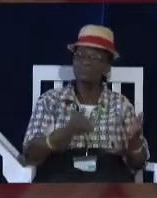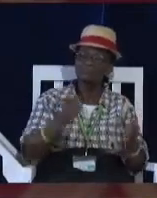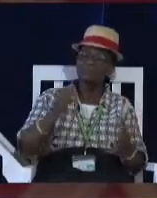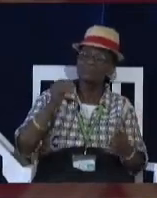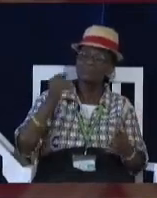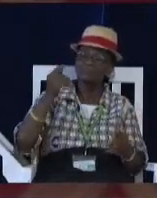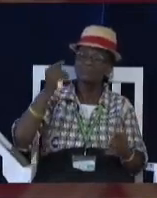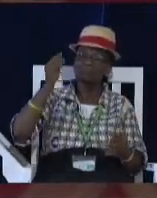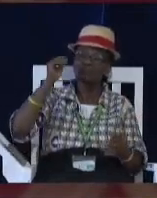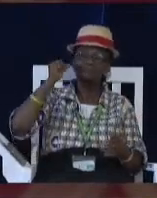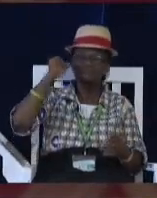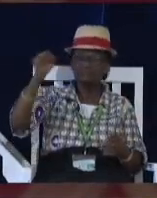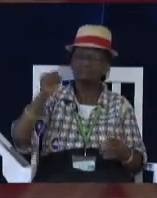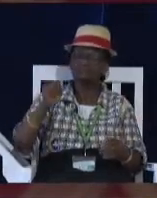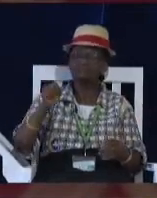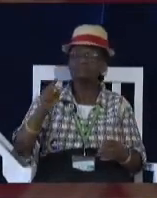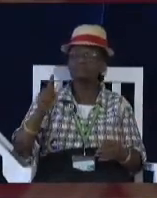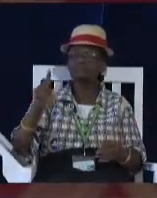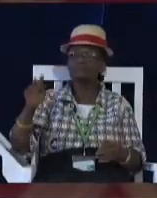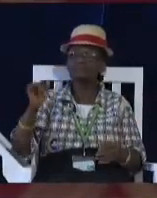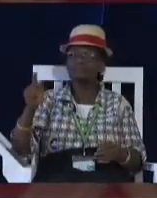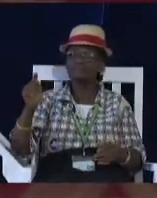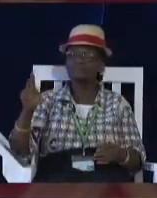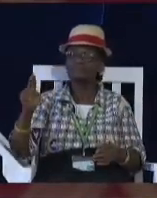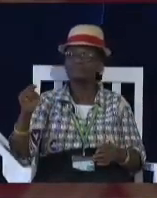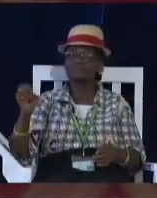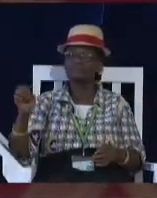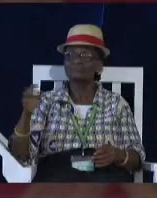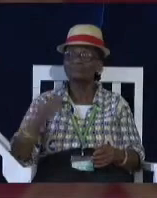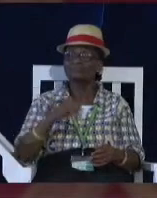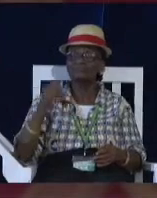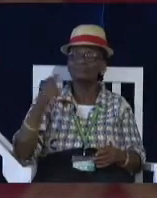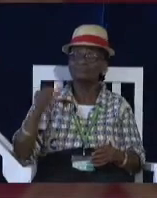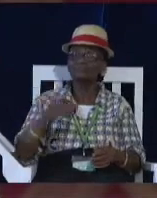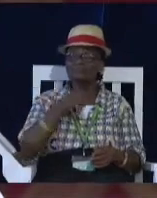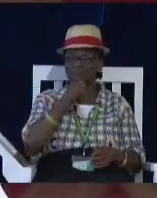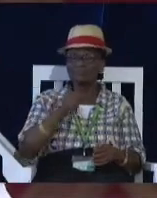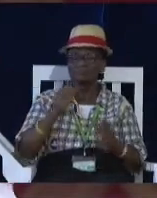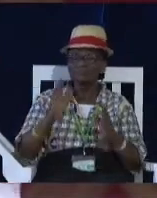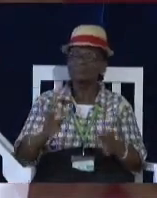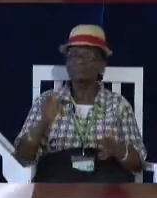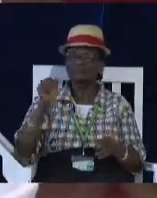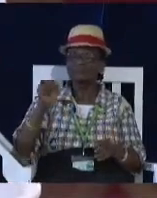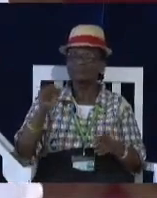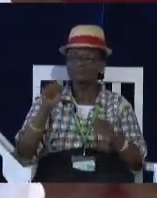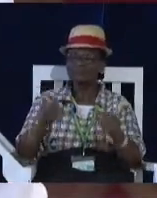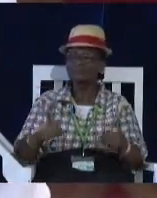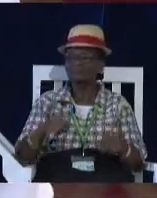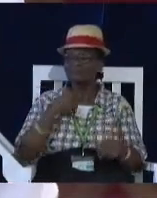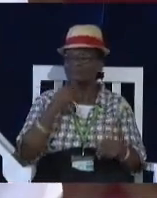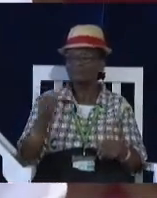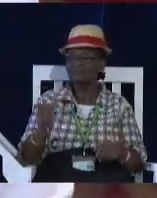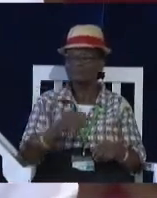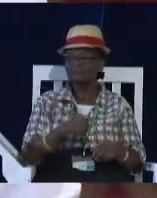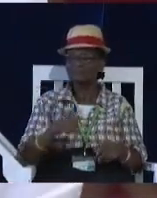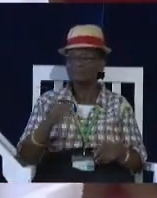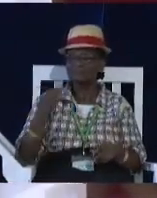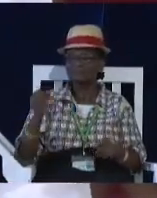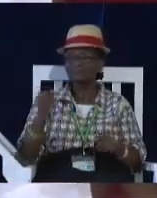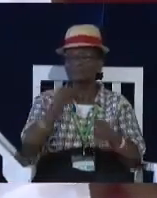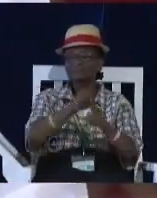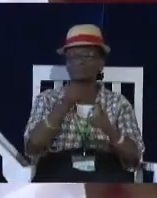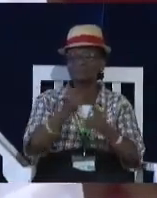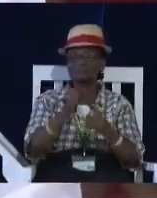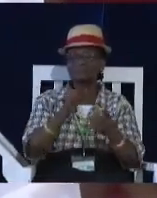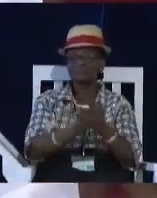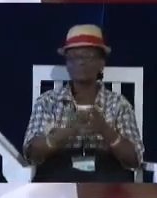The old ones here, the elders, can tell you of a situation that happened in the very first